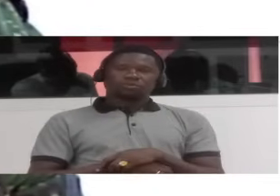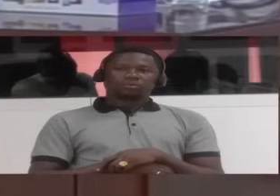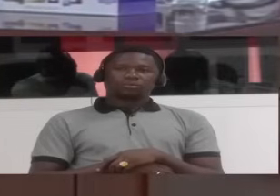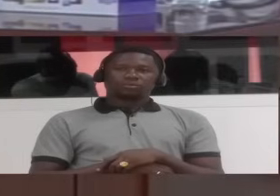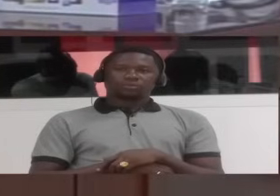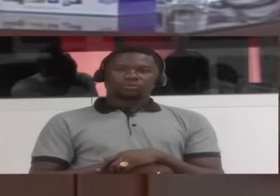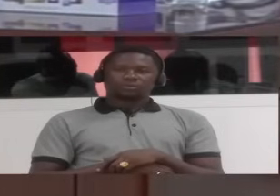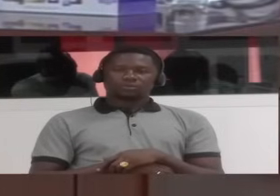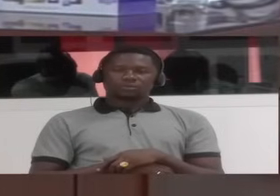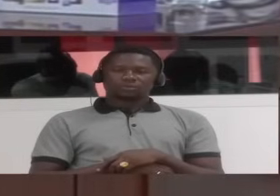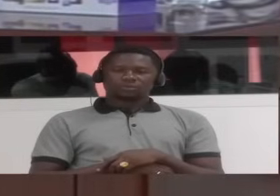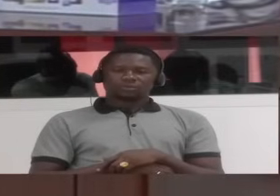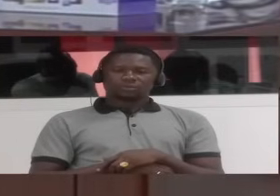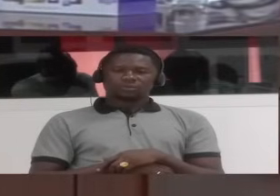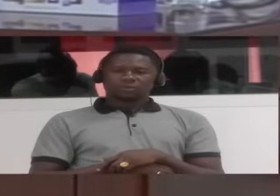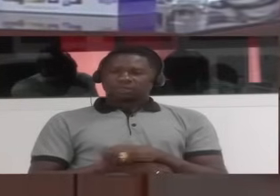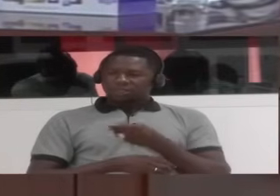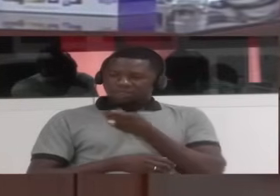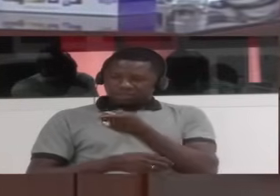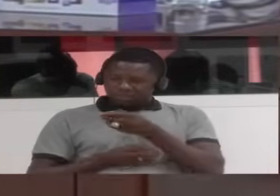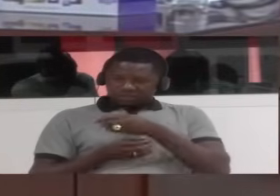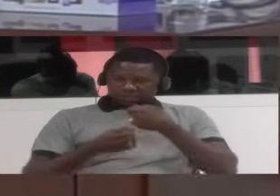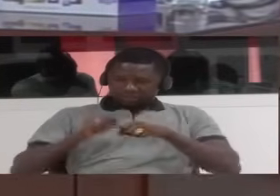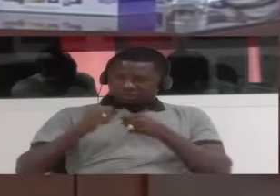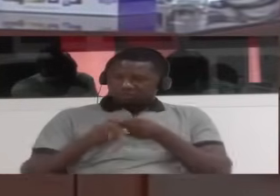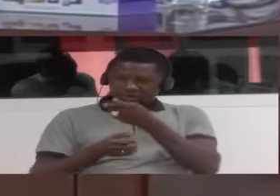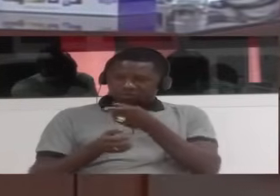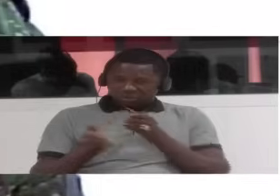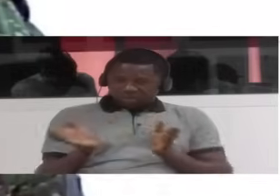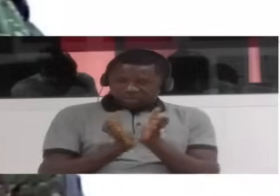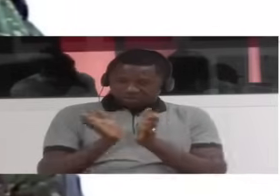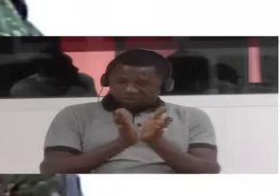This training, were you encouraged to kill?